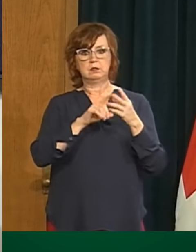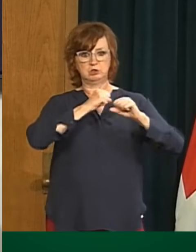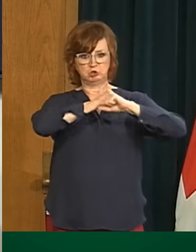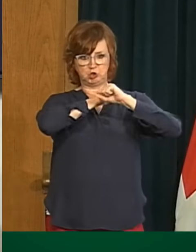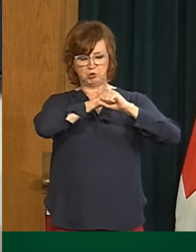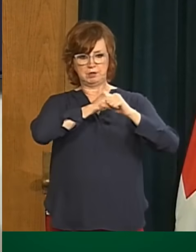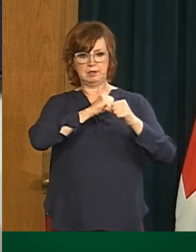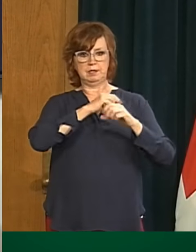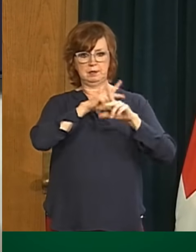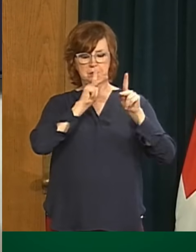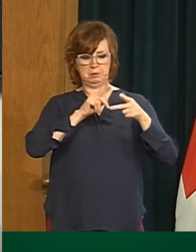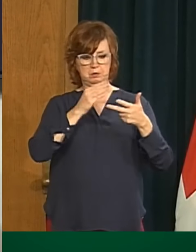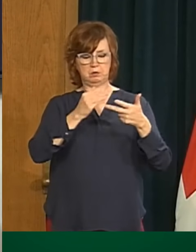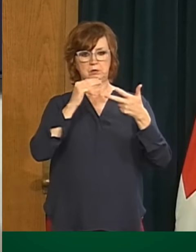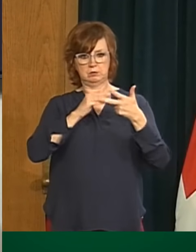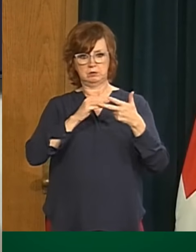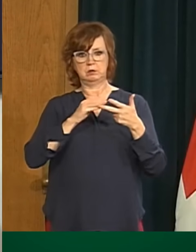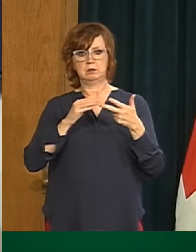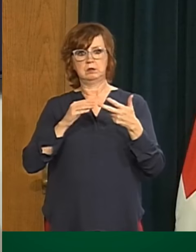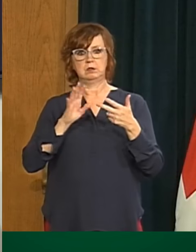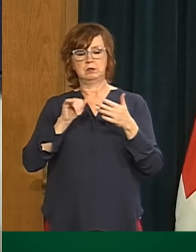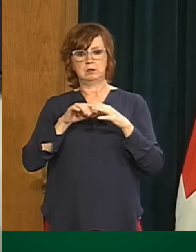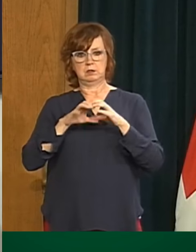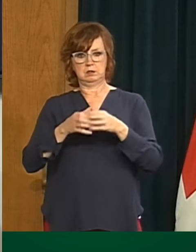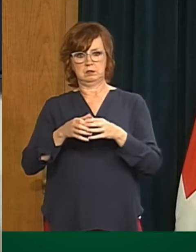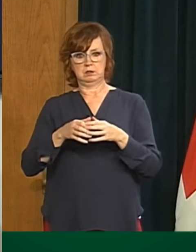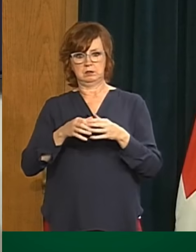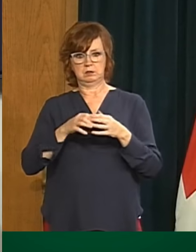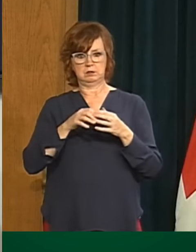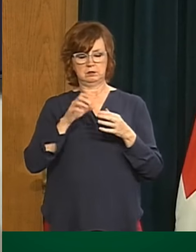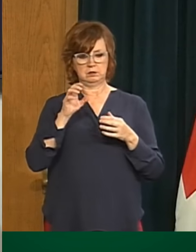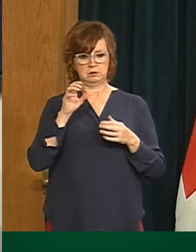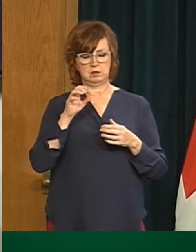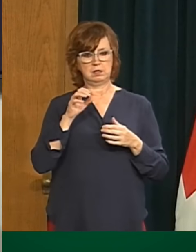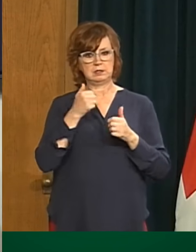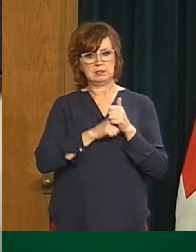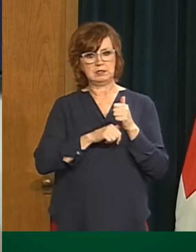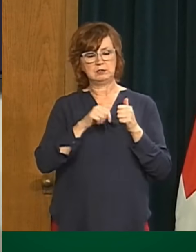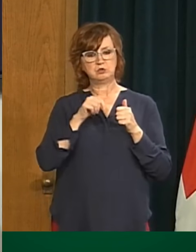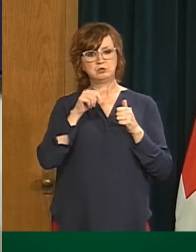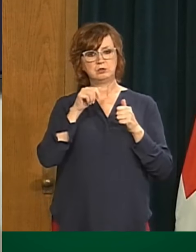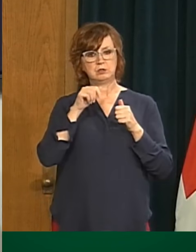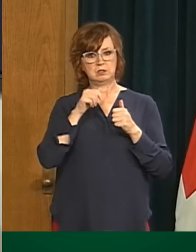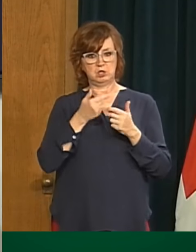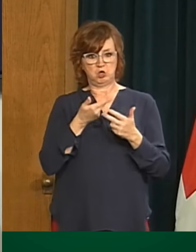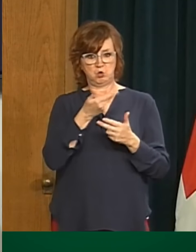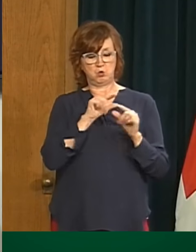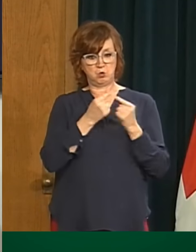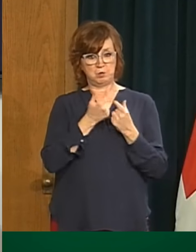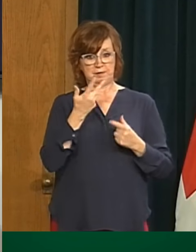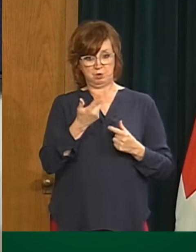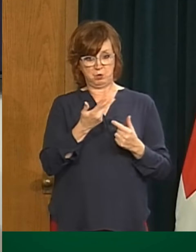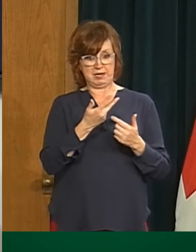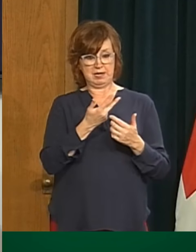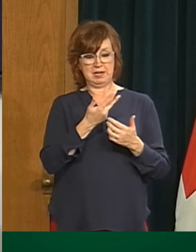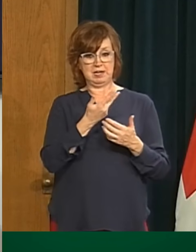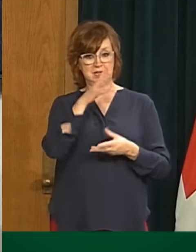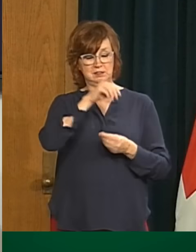But I just want to clarify, mobile unit is a unit of 3 people, as we've described it. So those 19 3-member